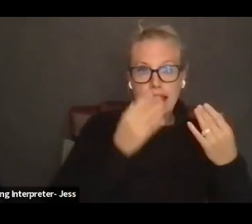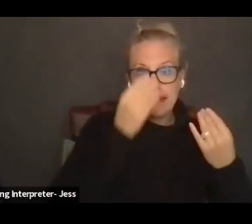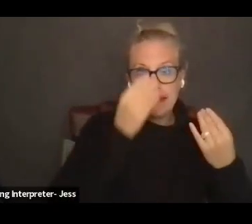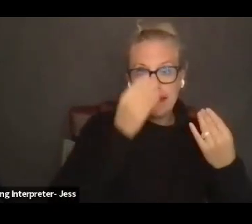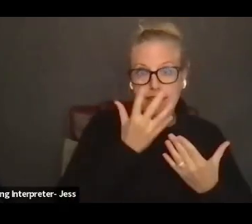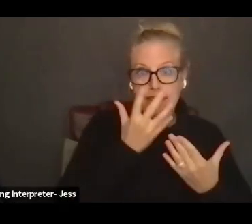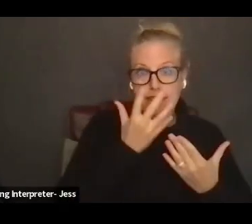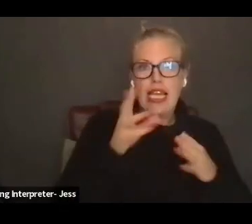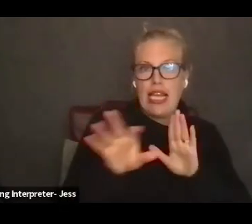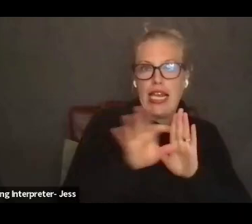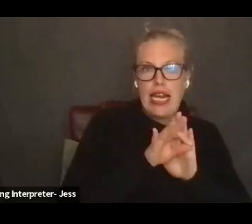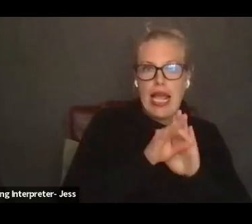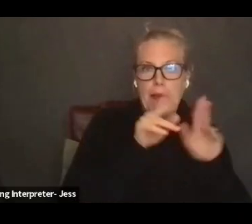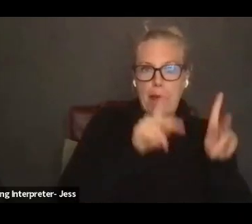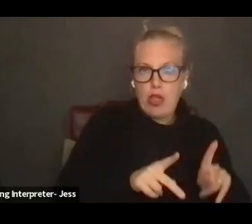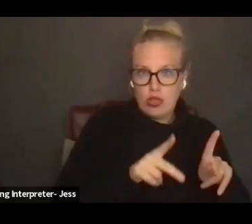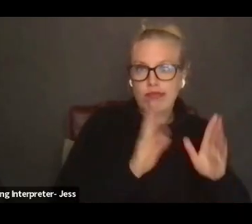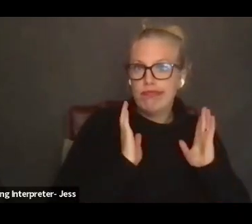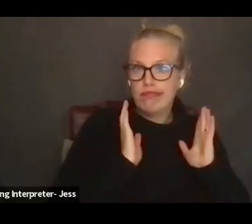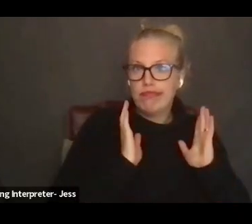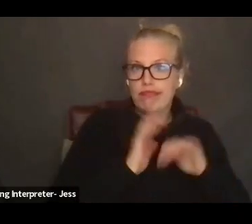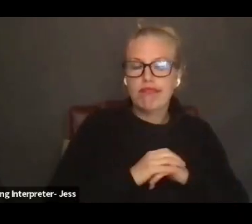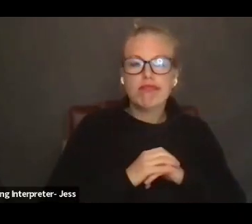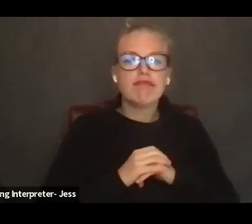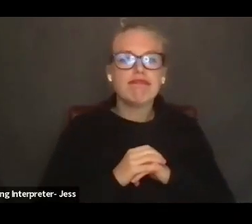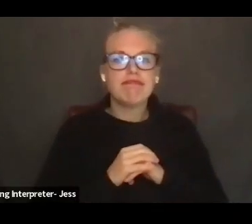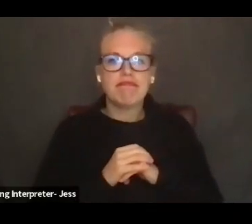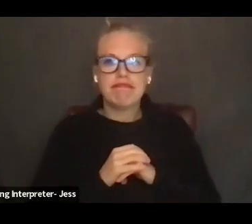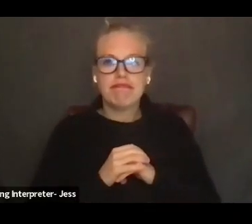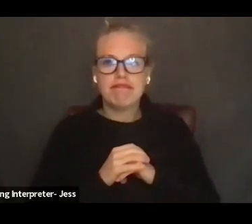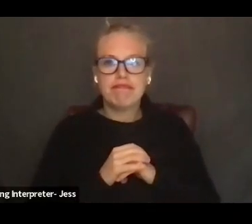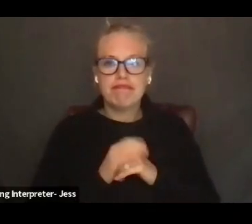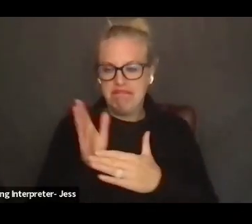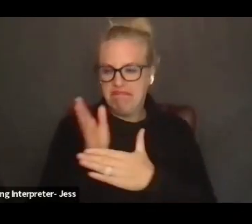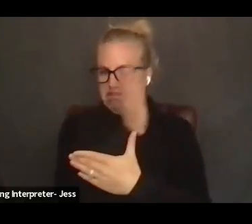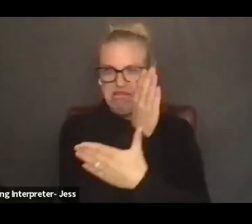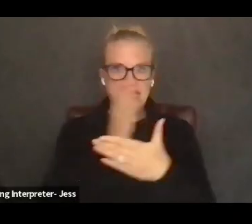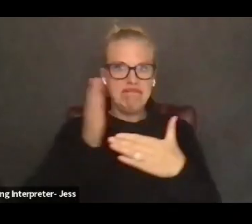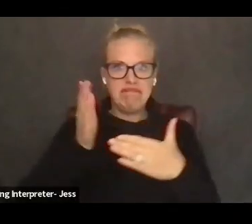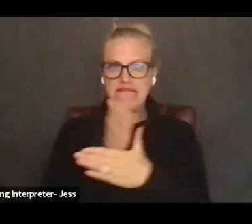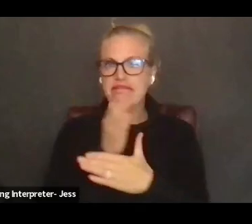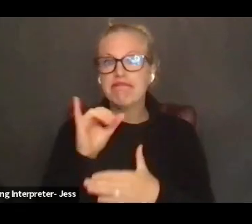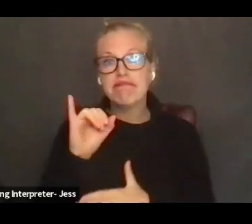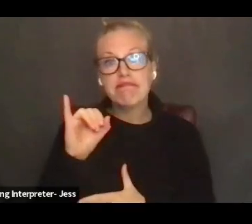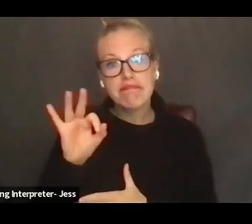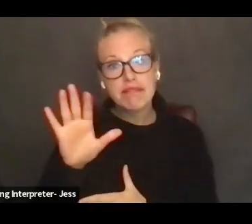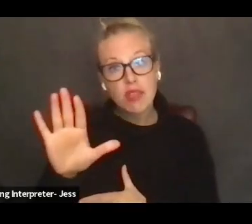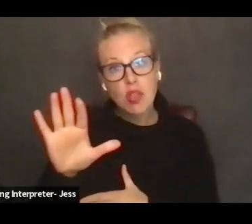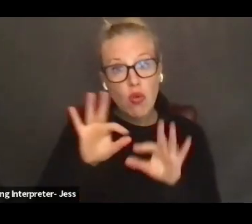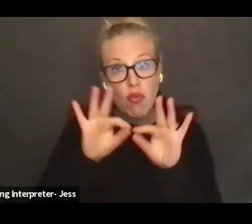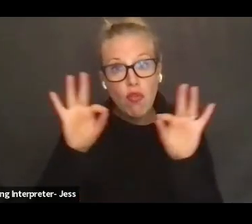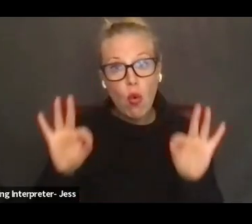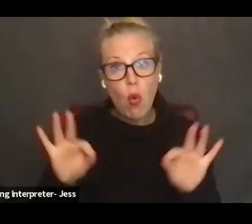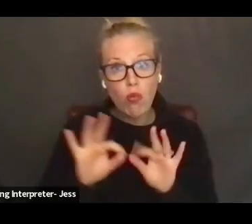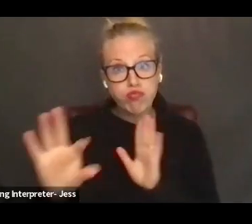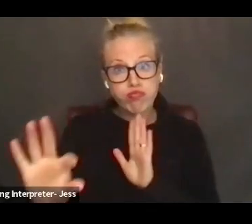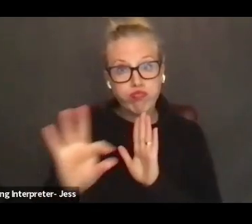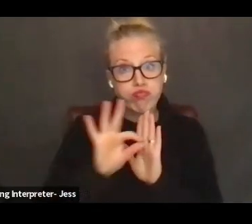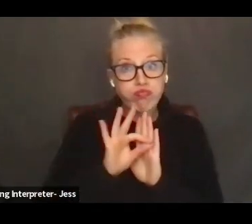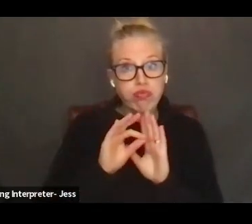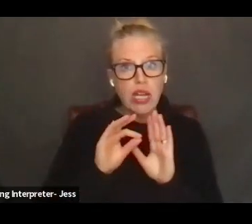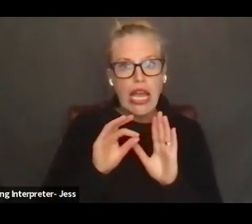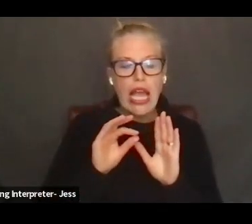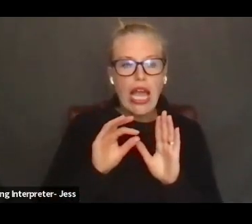and just name an agent. Um, but if the form you're using doesn't have